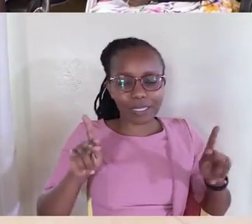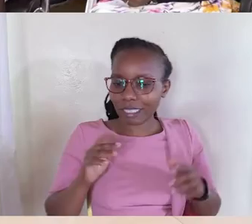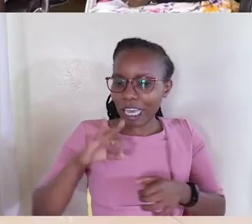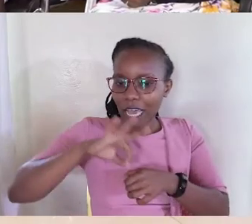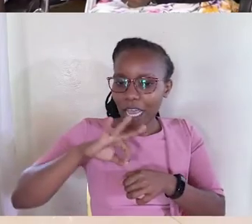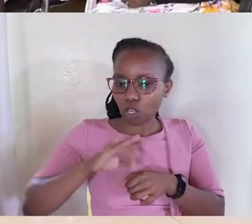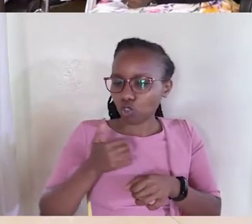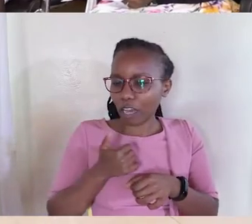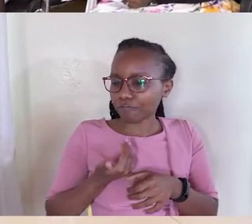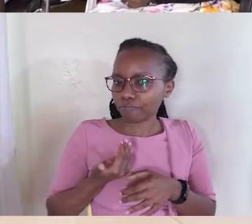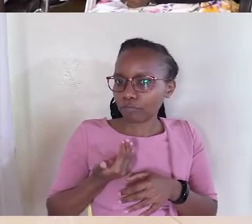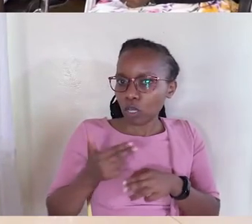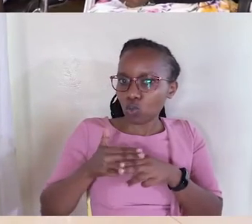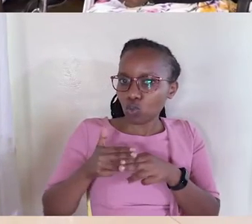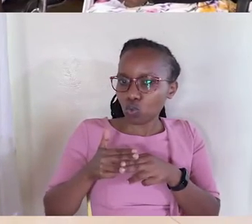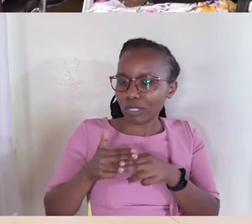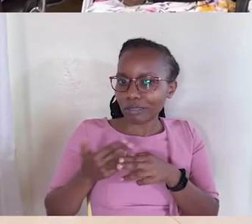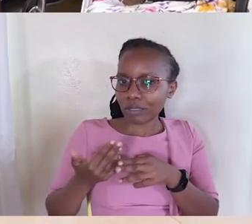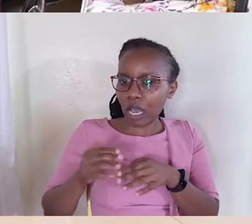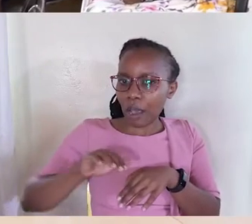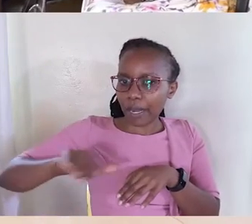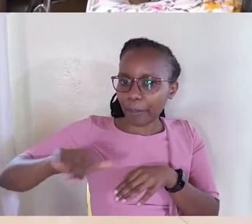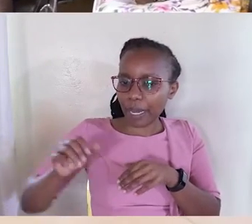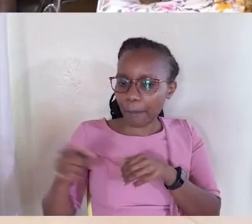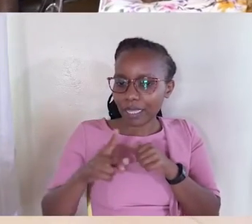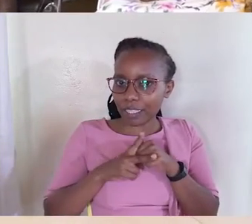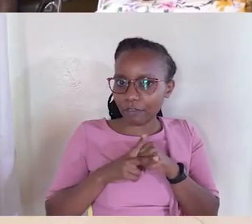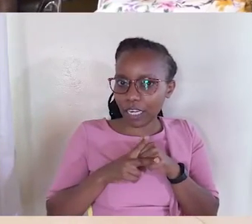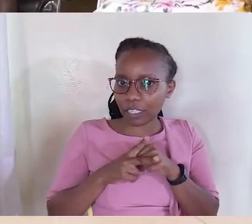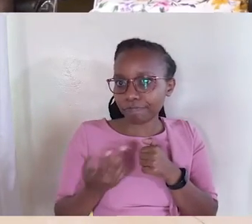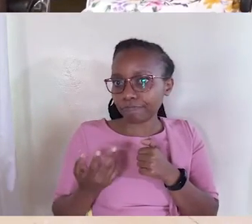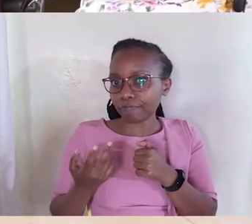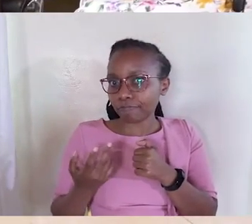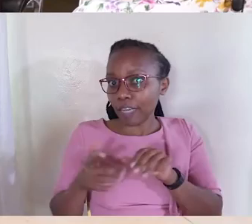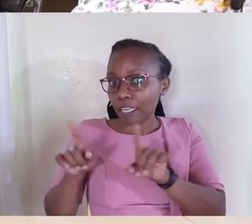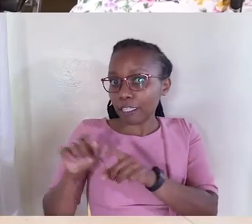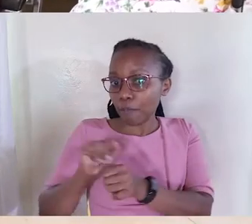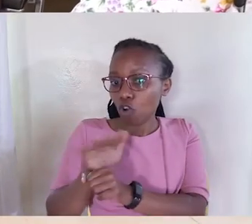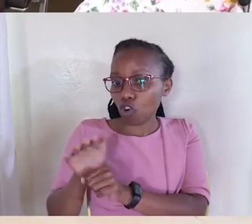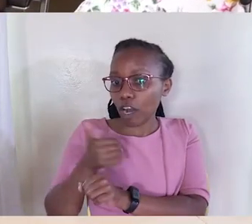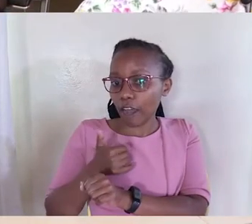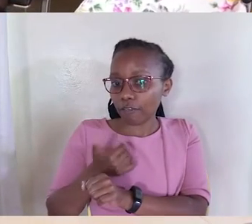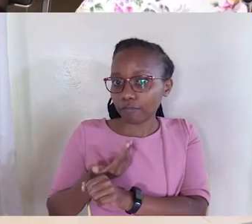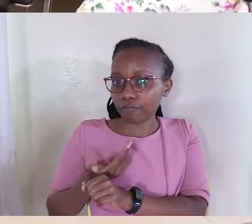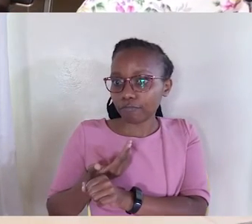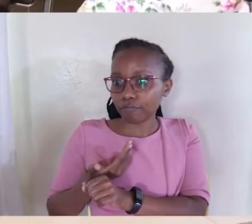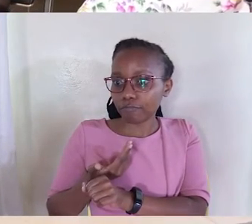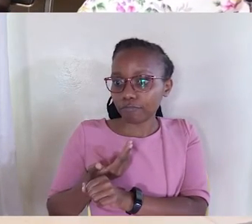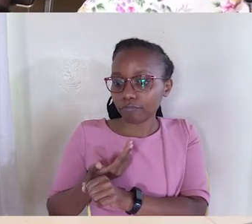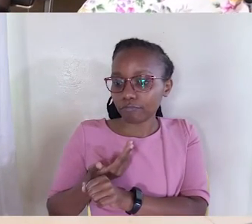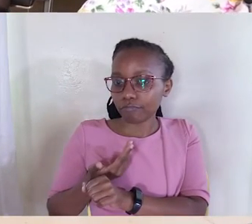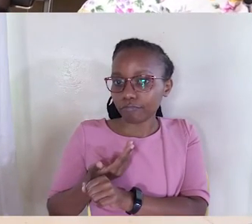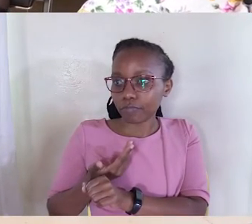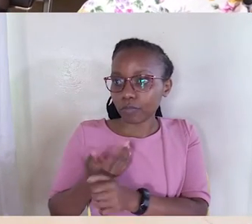election in just under 7 months, and amidst a pandemic as well, because we are living in